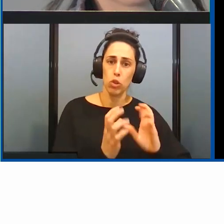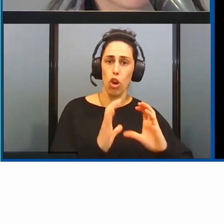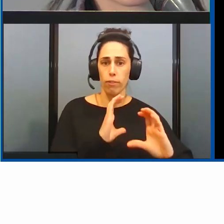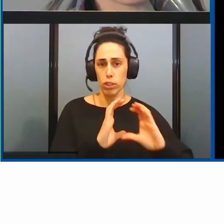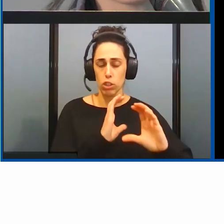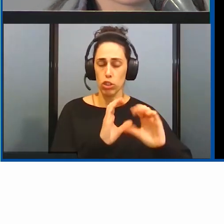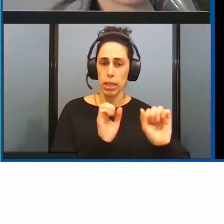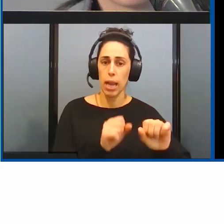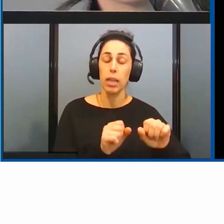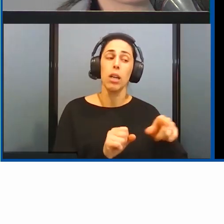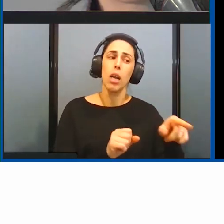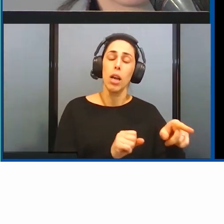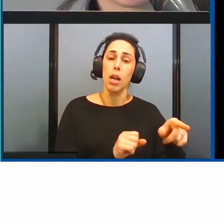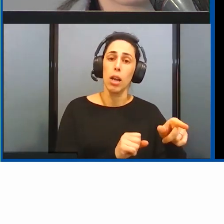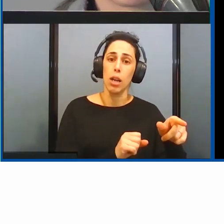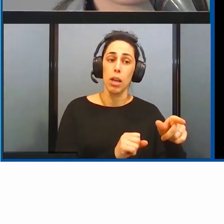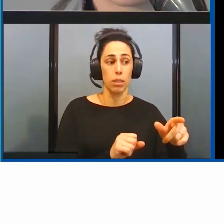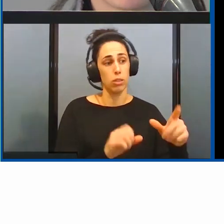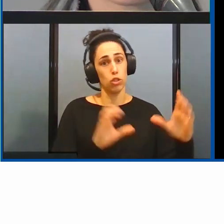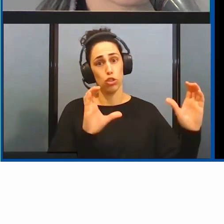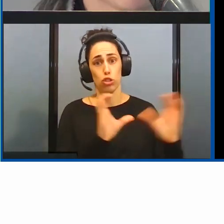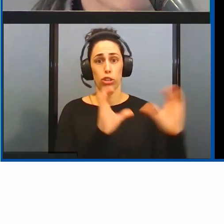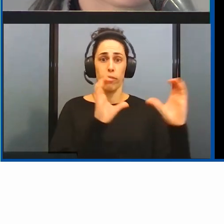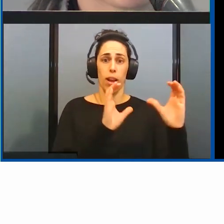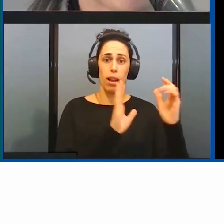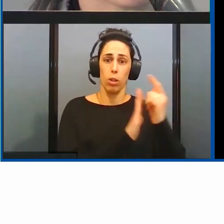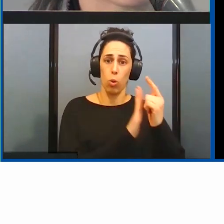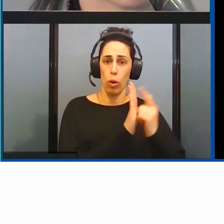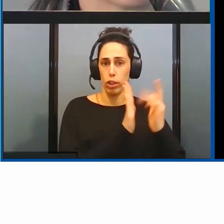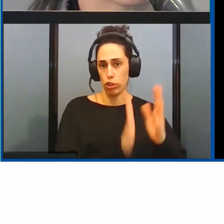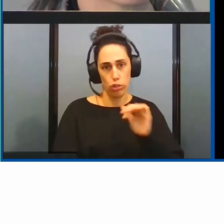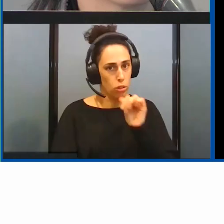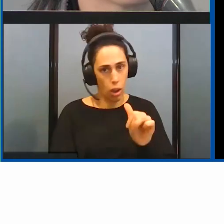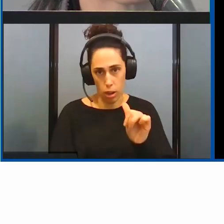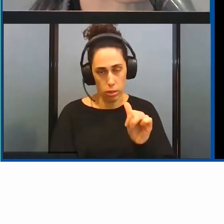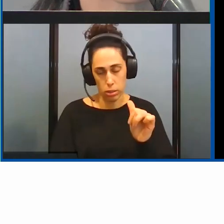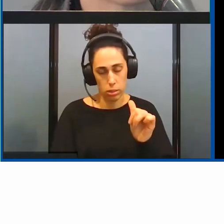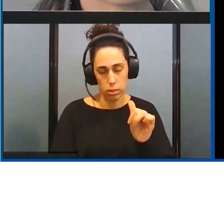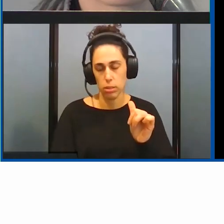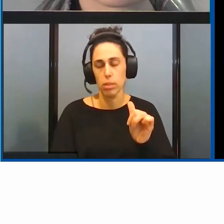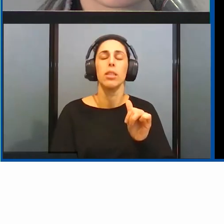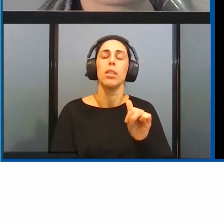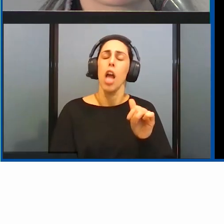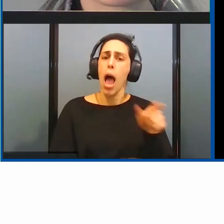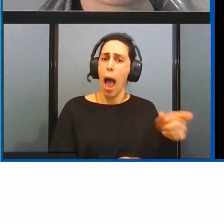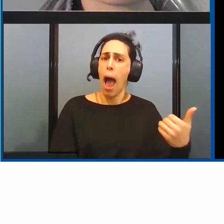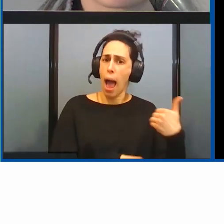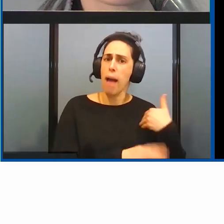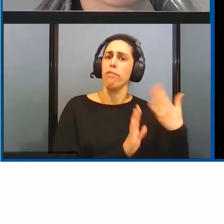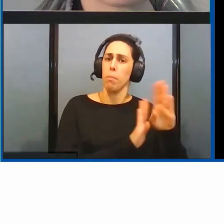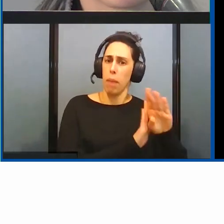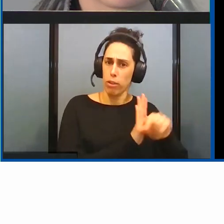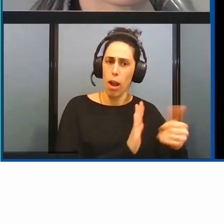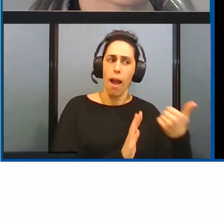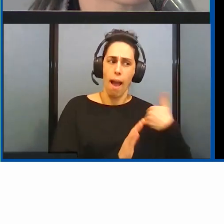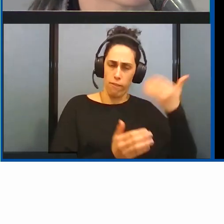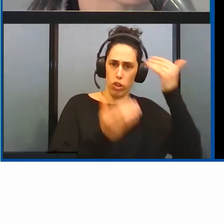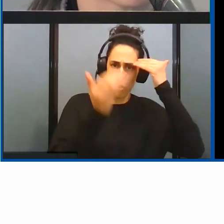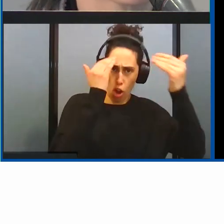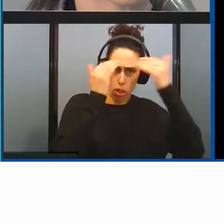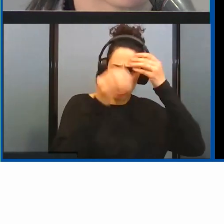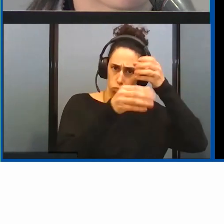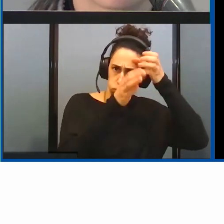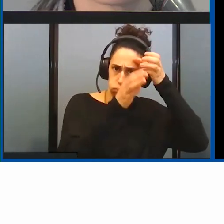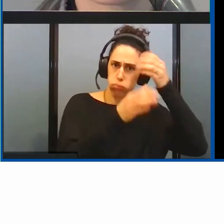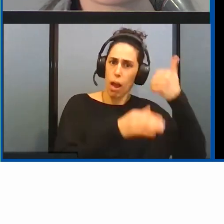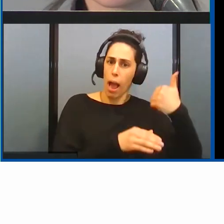have legal background and legal training, but they're not going to be acting as counsel for the young person, not the same way the OCL does, and